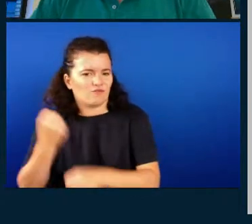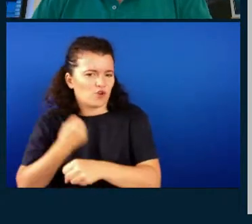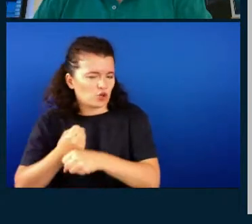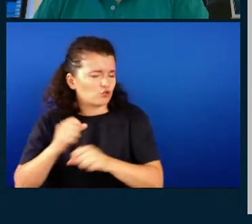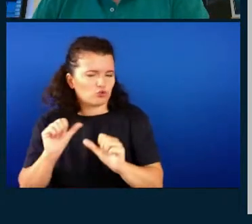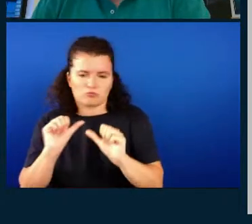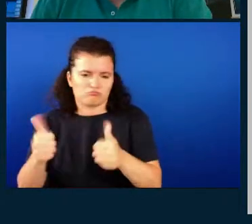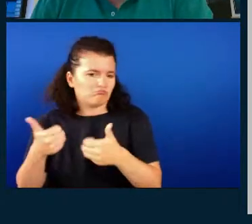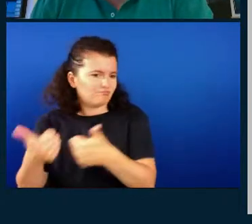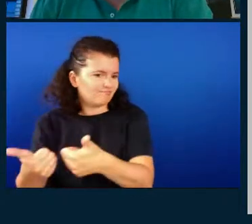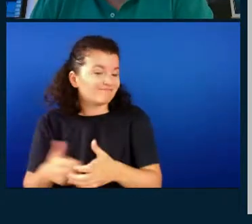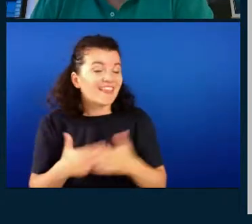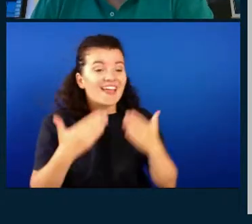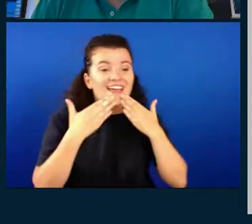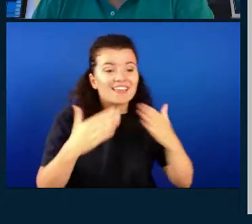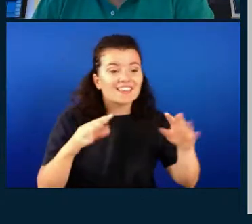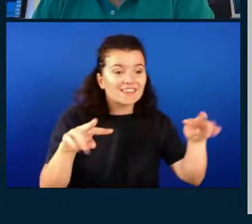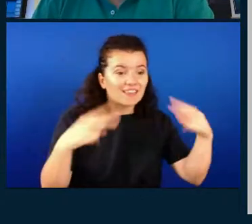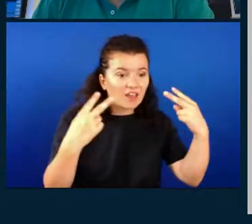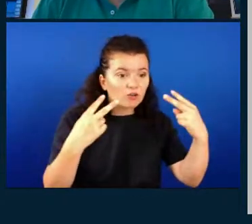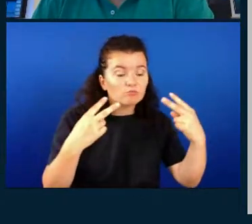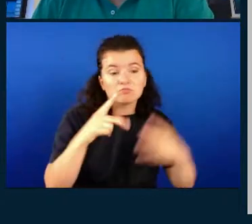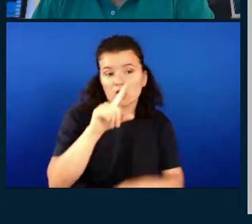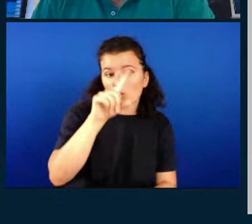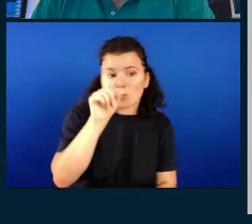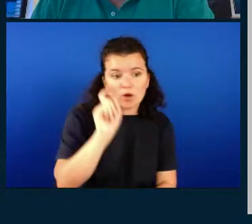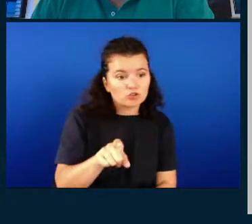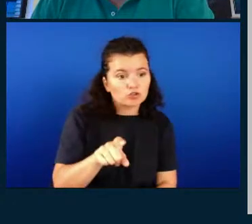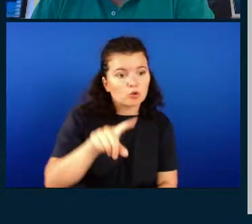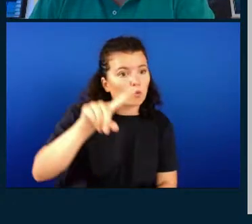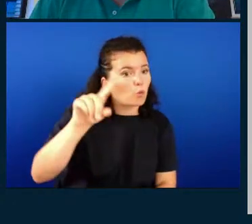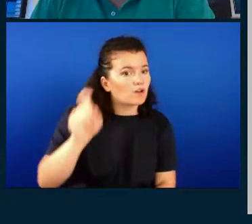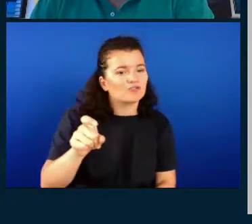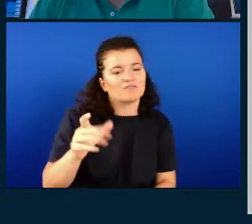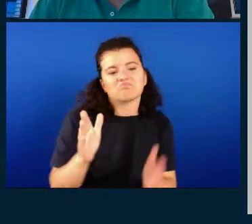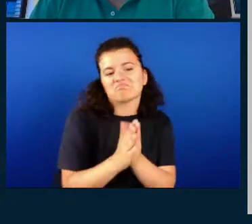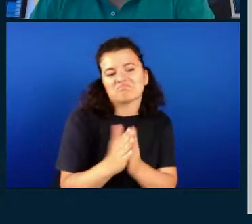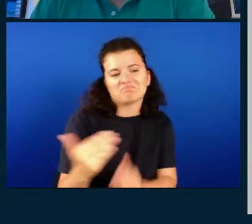very much. And if you have any questions, please let me know.